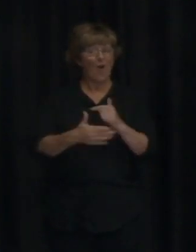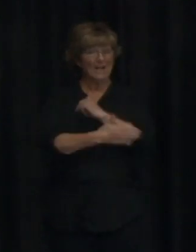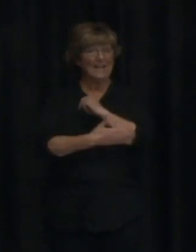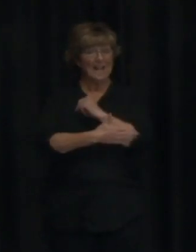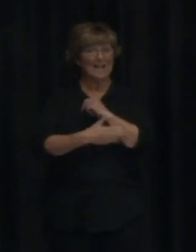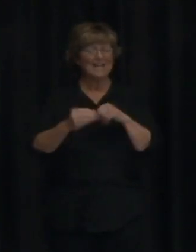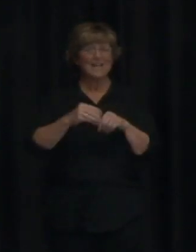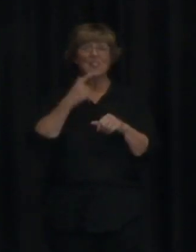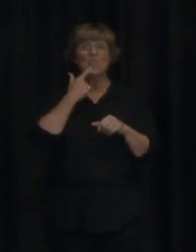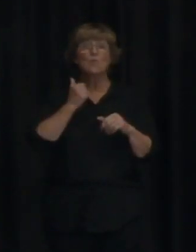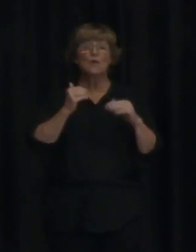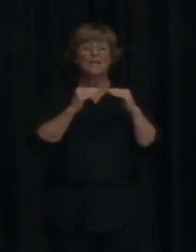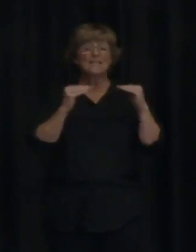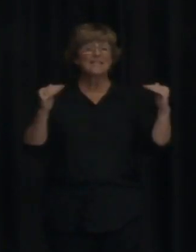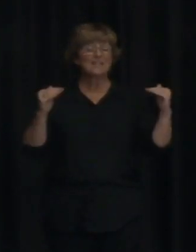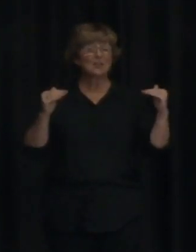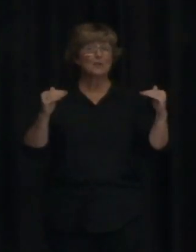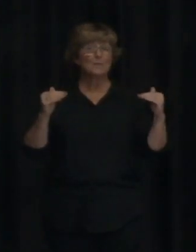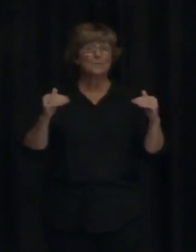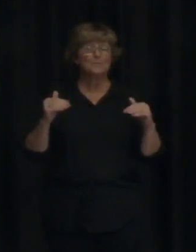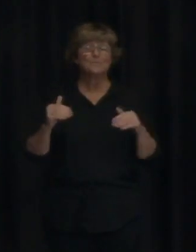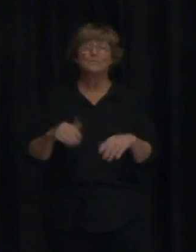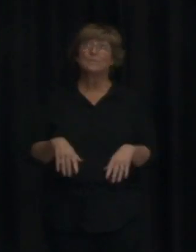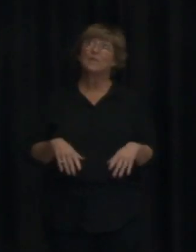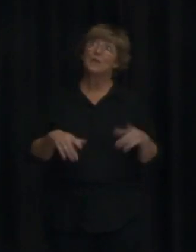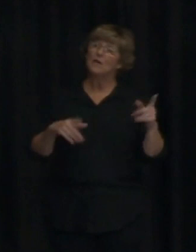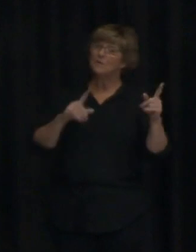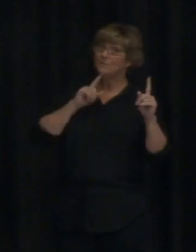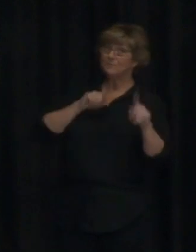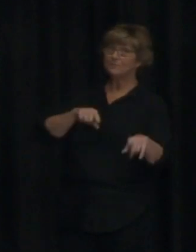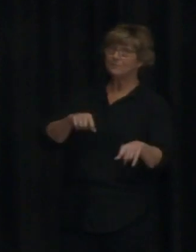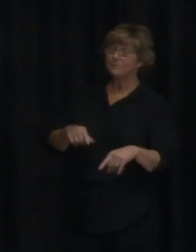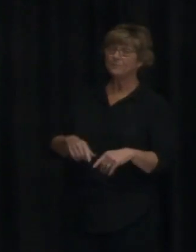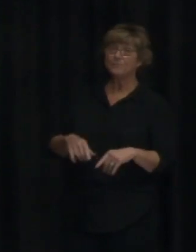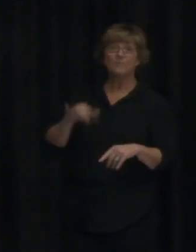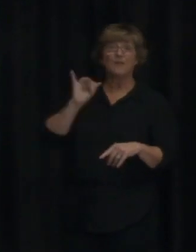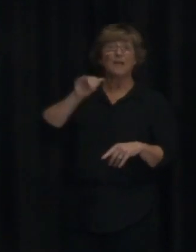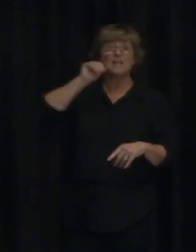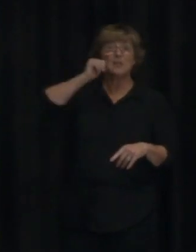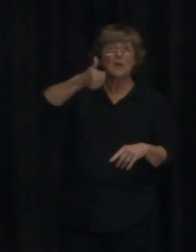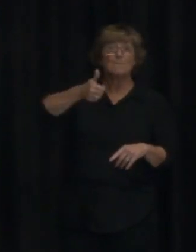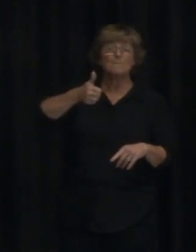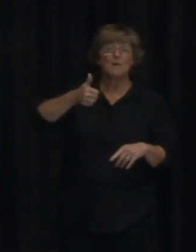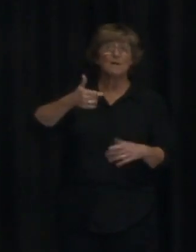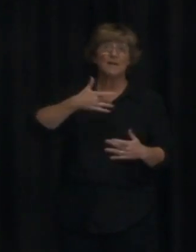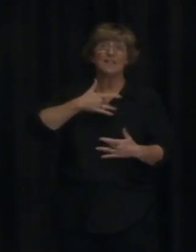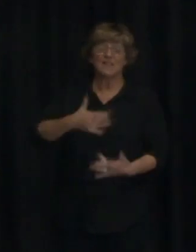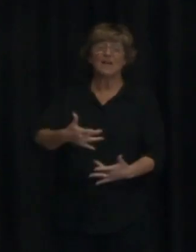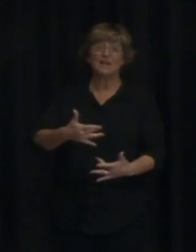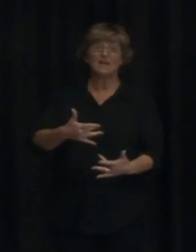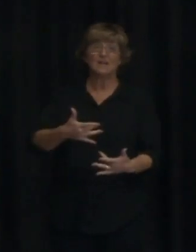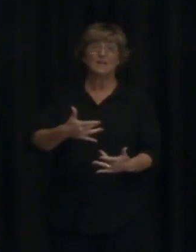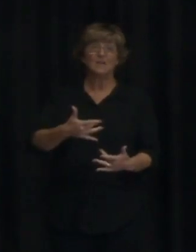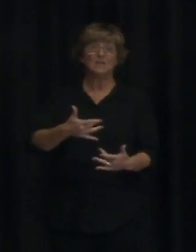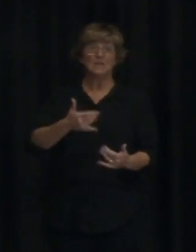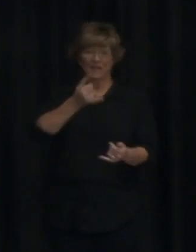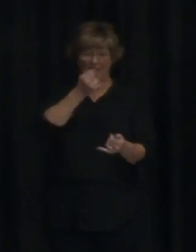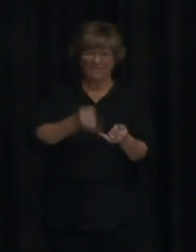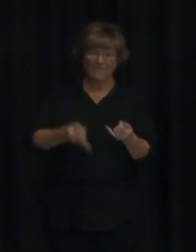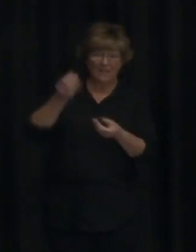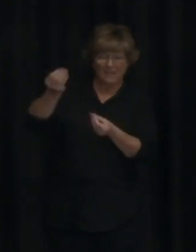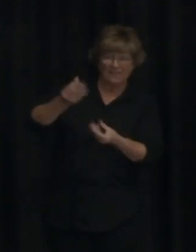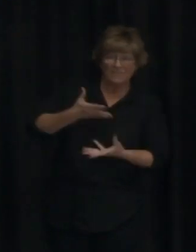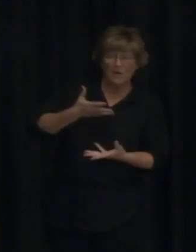red tier? Well, I know this, that tomorrow we are likely, and we're getting the final